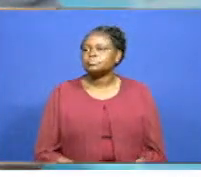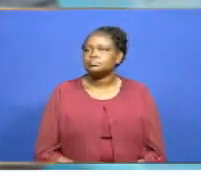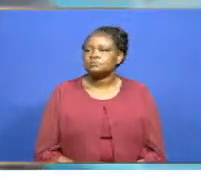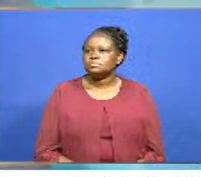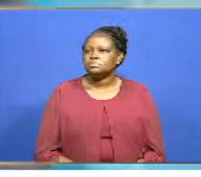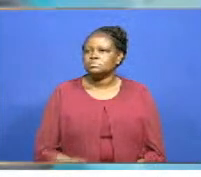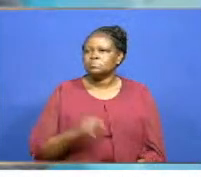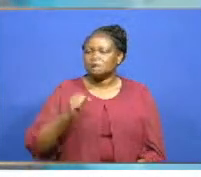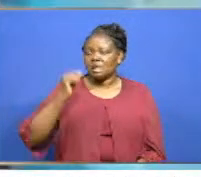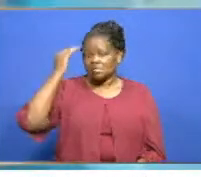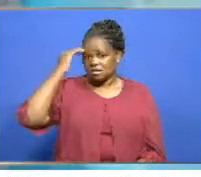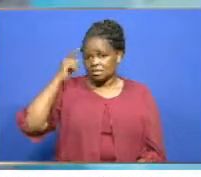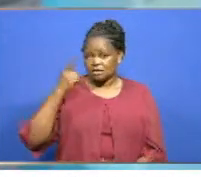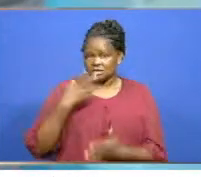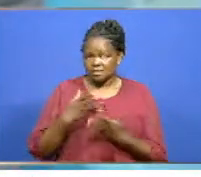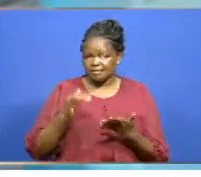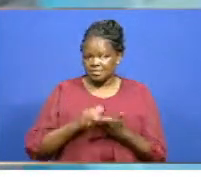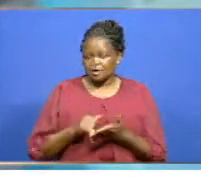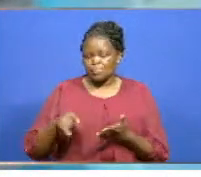something we had